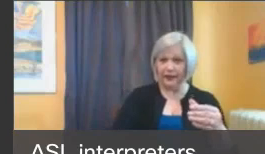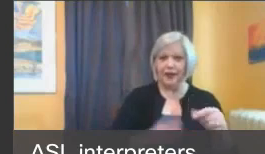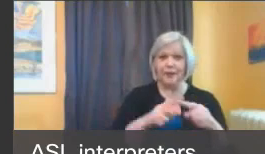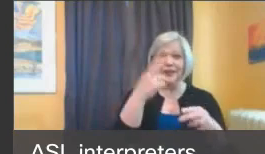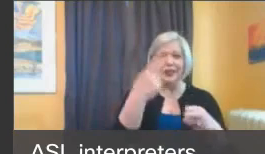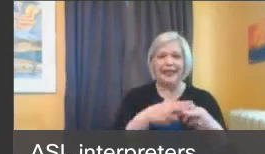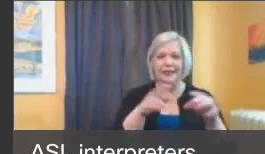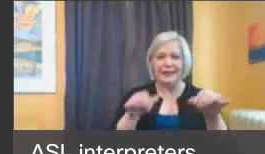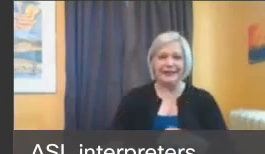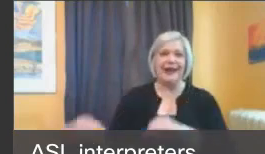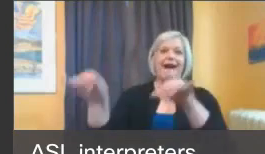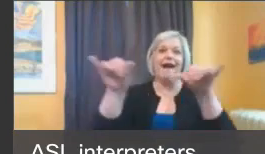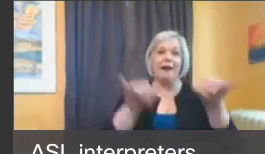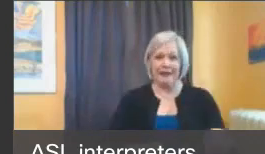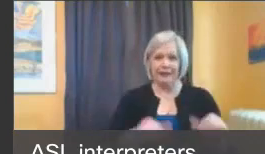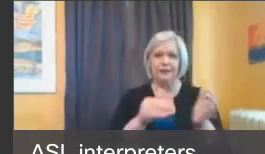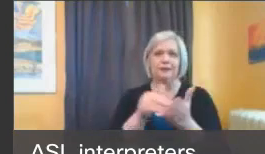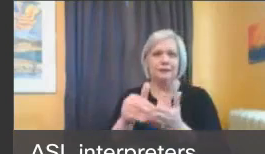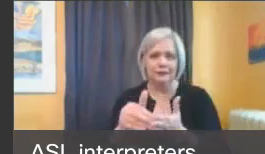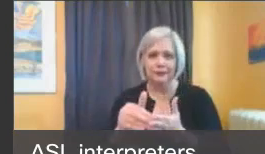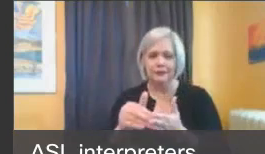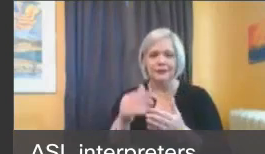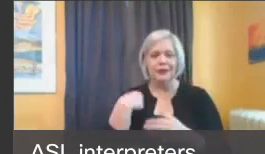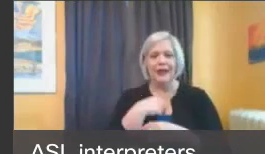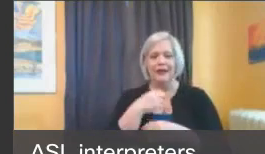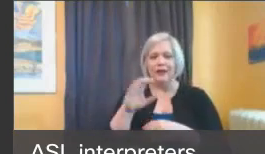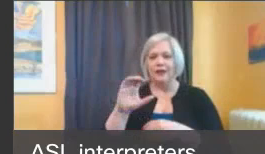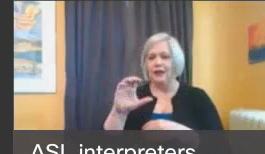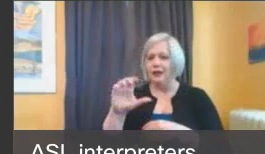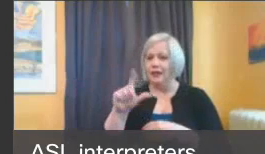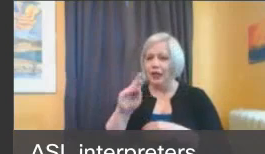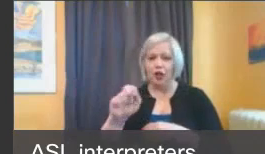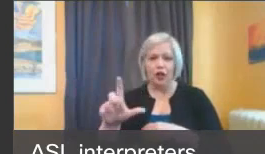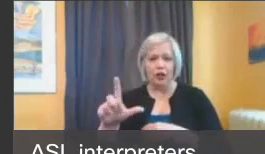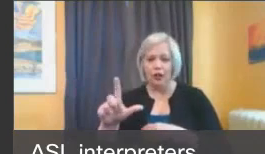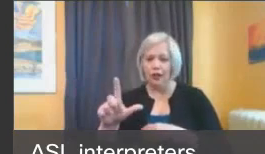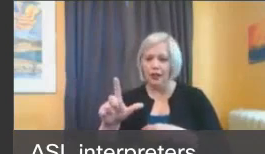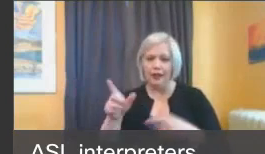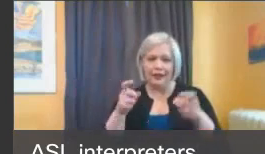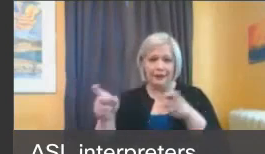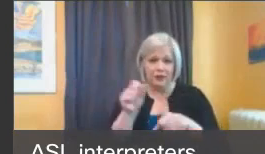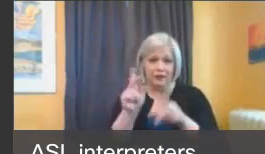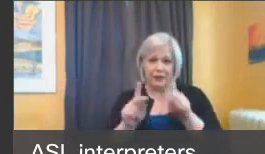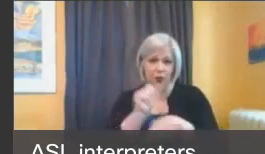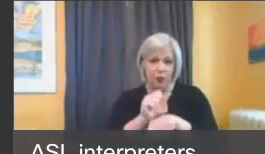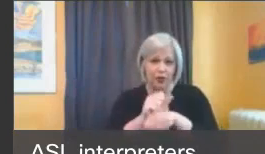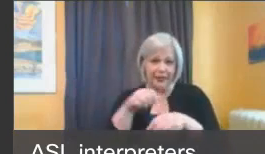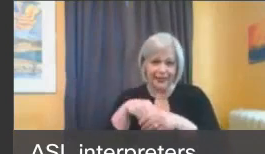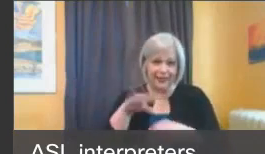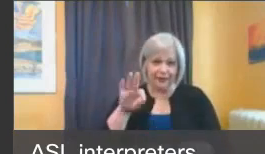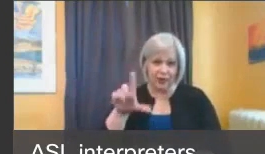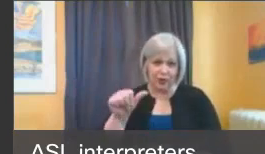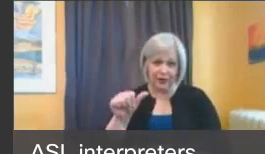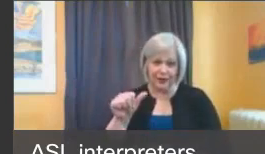name. You've got, you know, clerical administrative people that are then working here, and especially in the state of Florida where you have